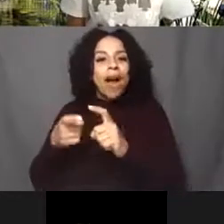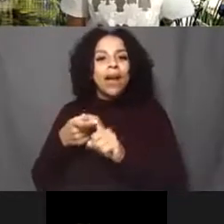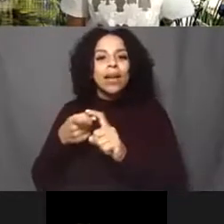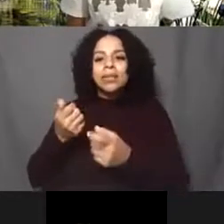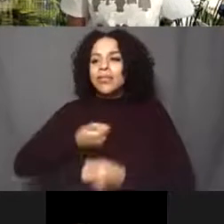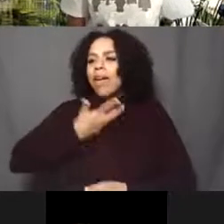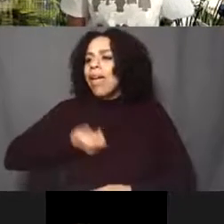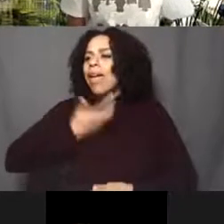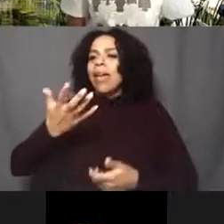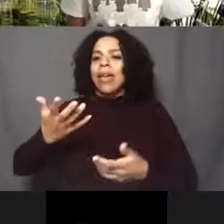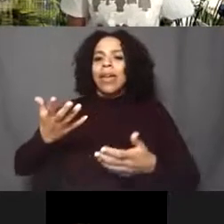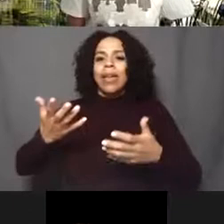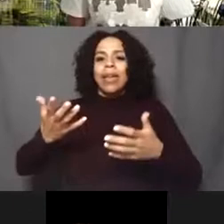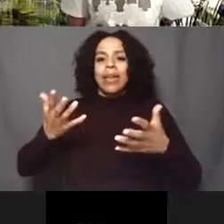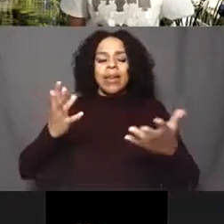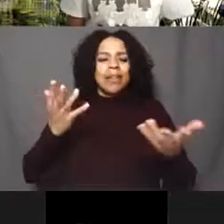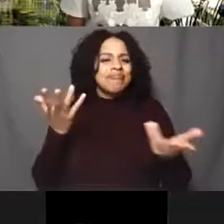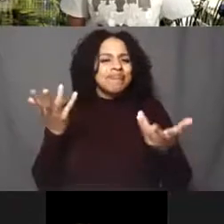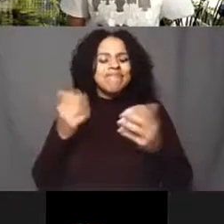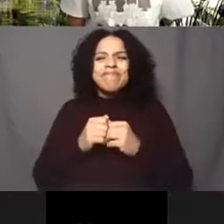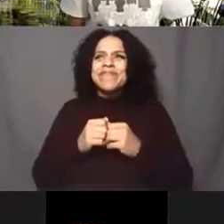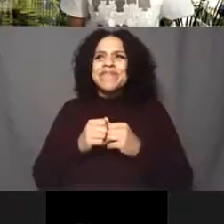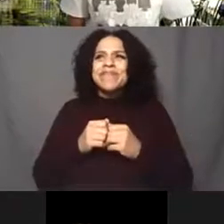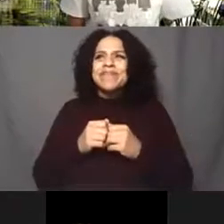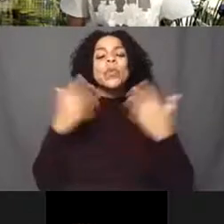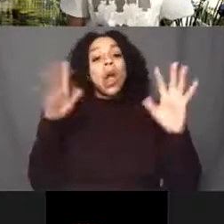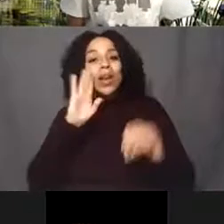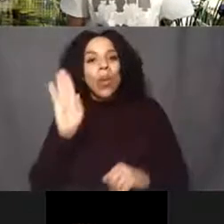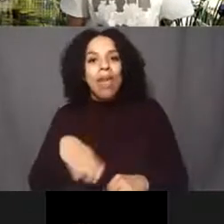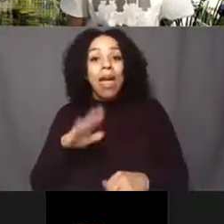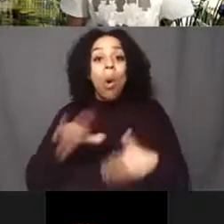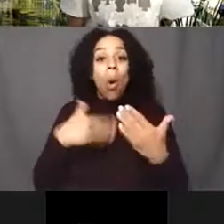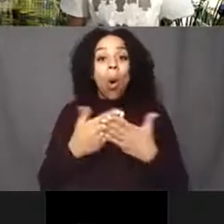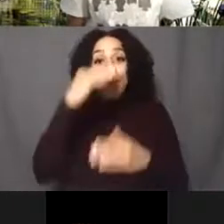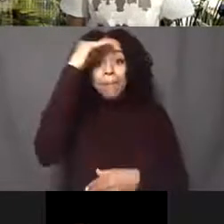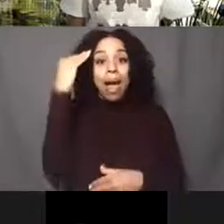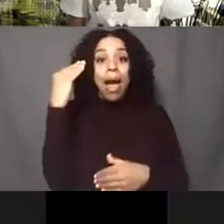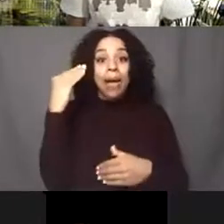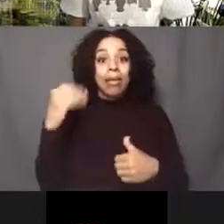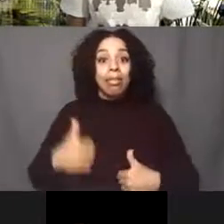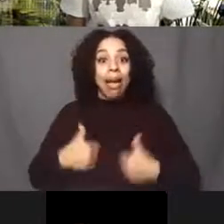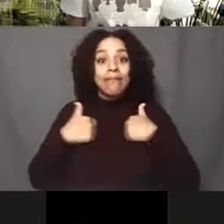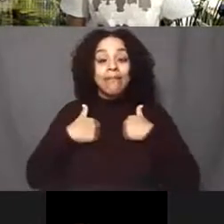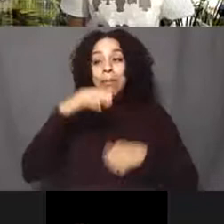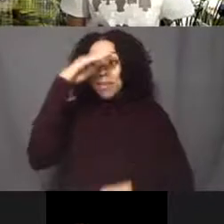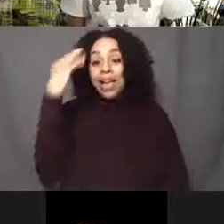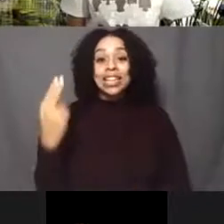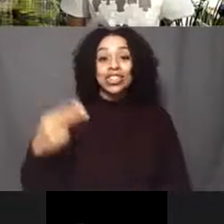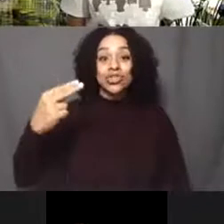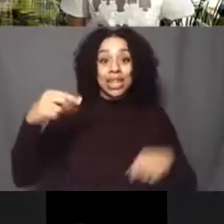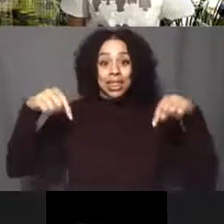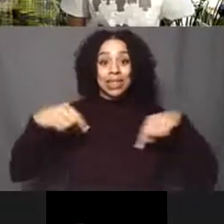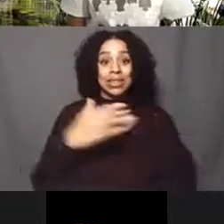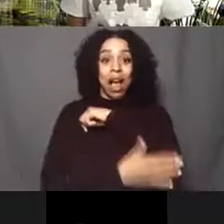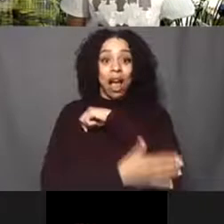this, but I don't think we intellectualize it enough. All of Black life in this country has not been suffering, right? Like